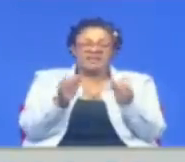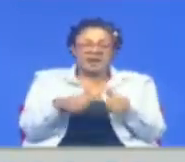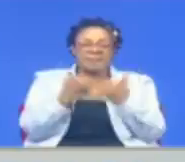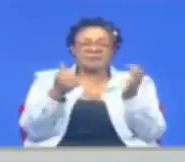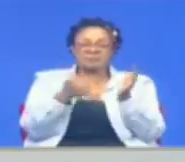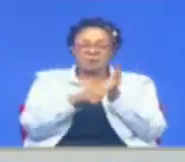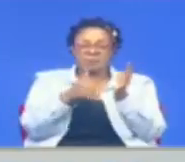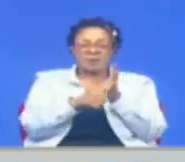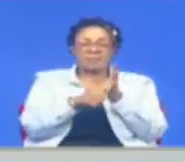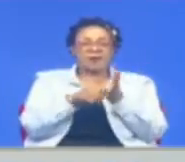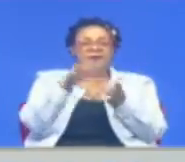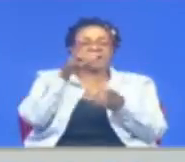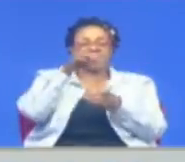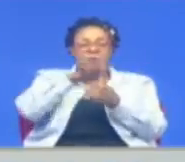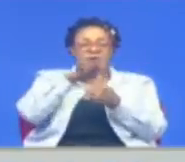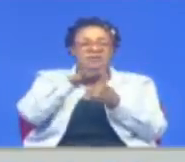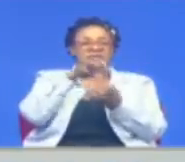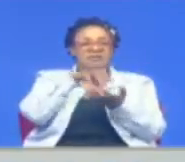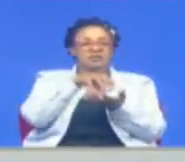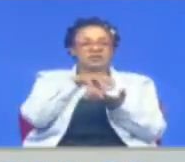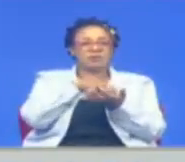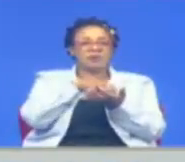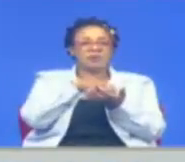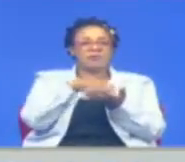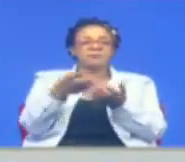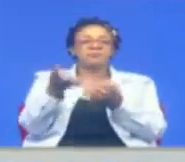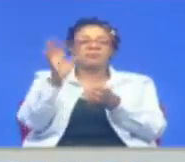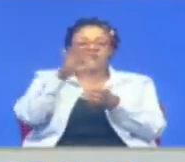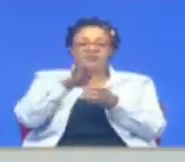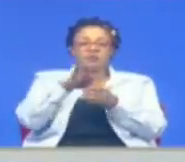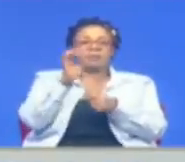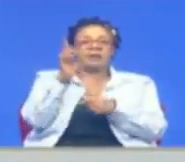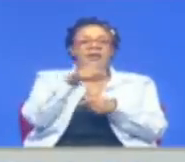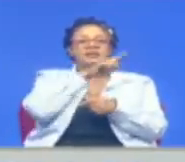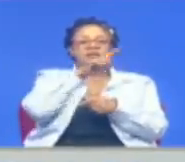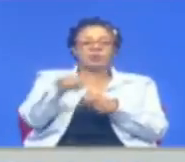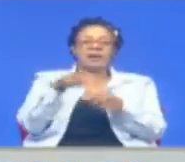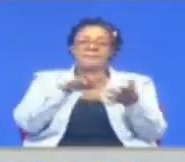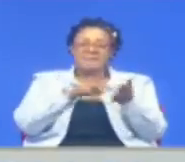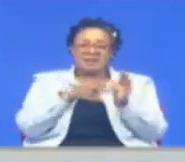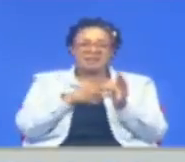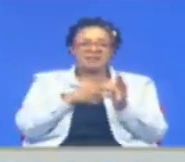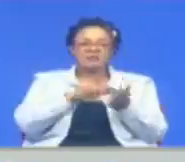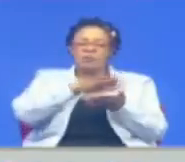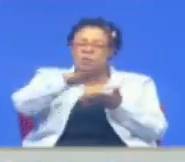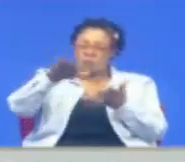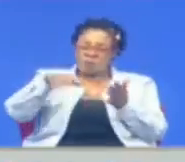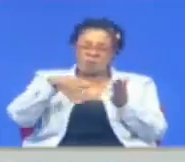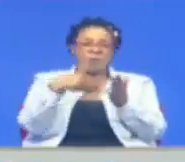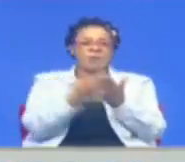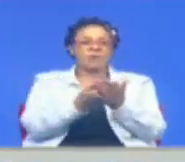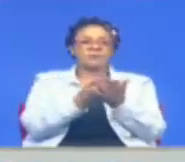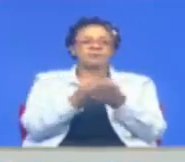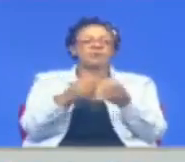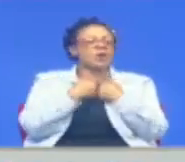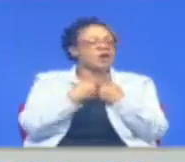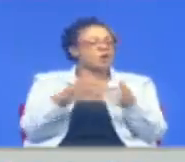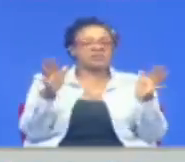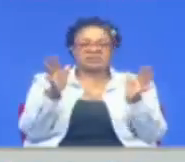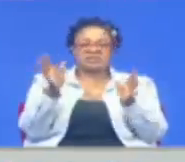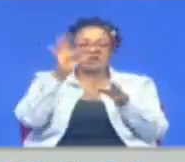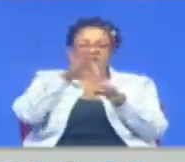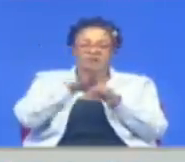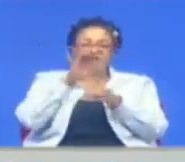polling stations, the voting will be cancelled, and that means all the candidates will lose the votes from that